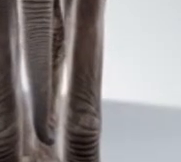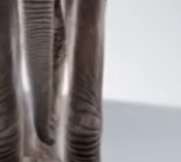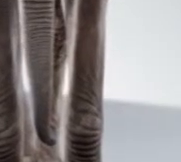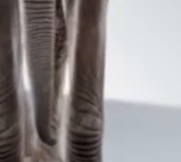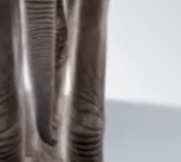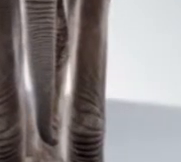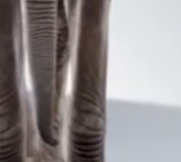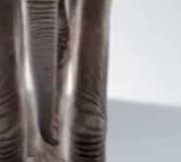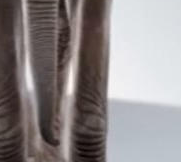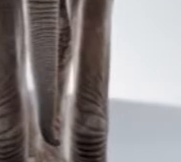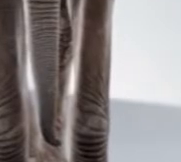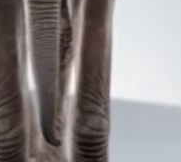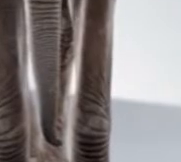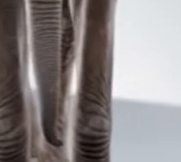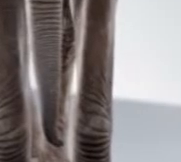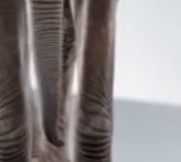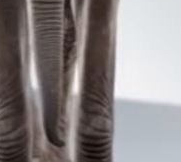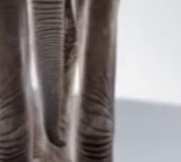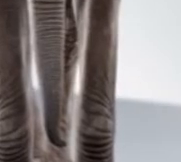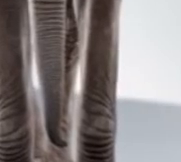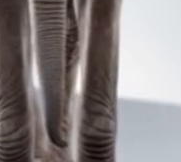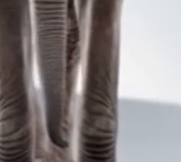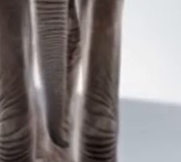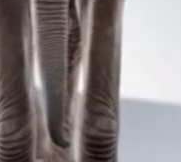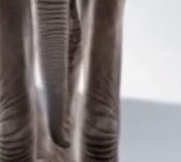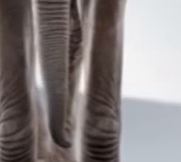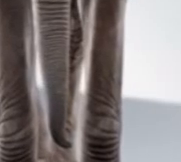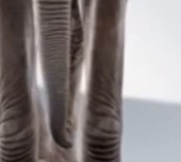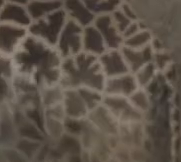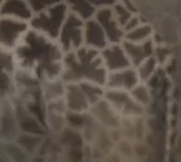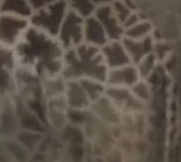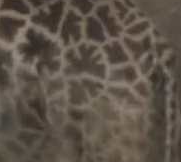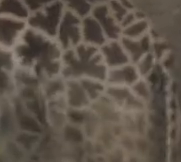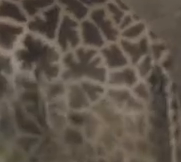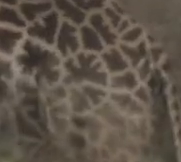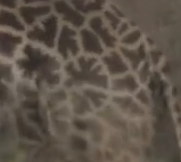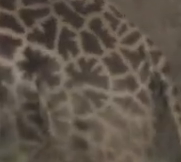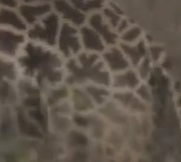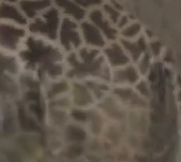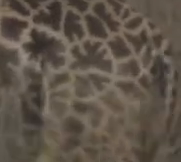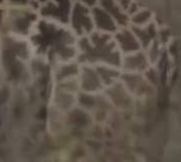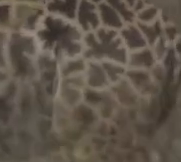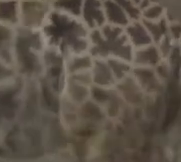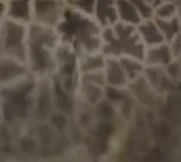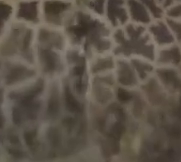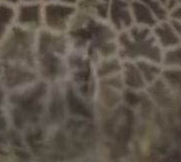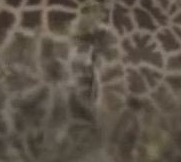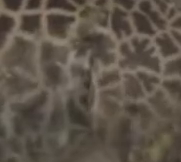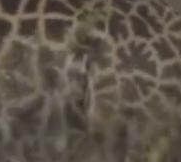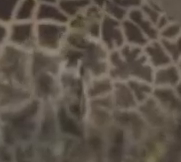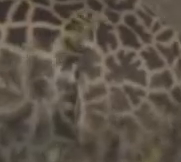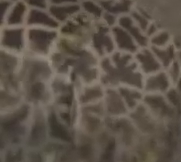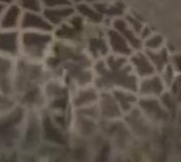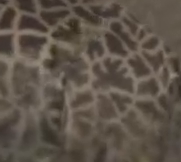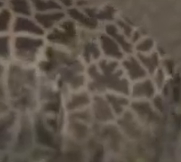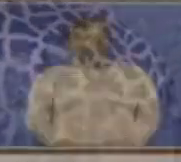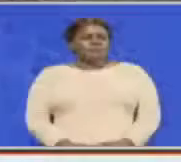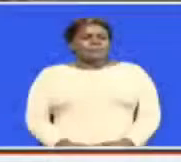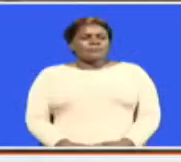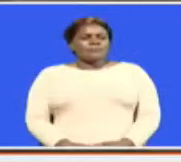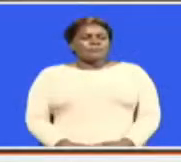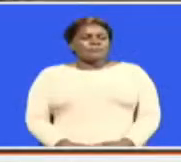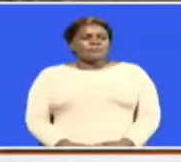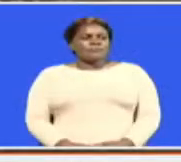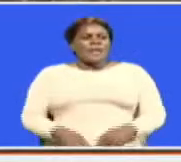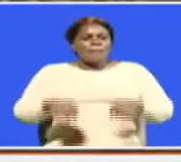spread diseases such as SARS, bird flu, monkeypox, etc., depletion of wildlife populations, and